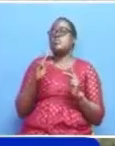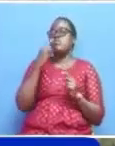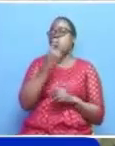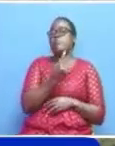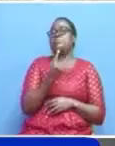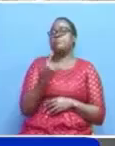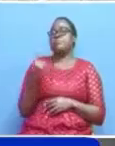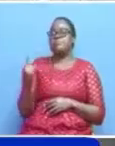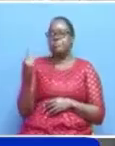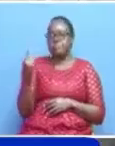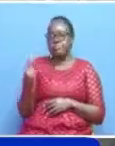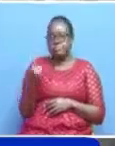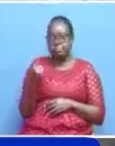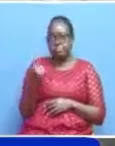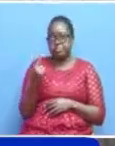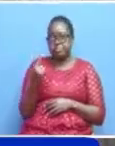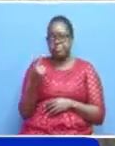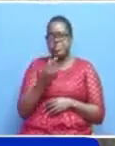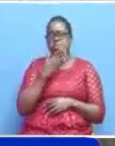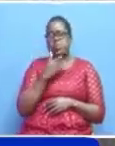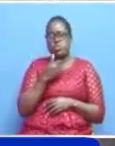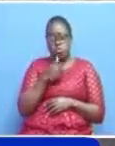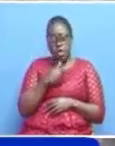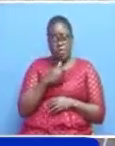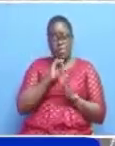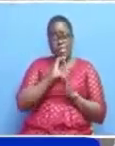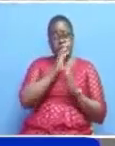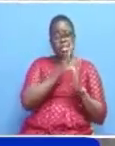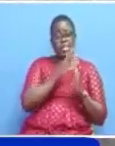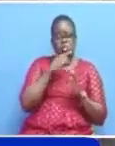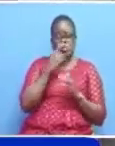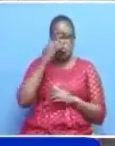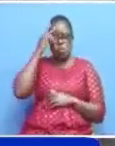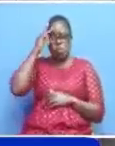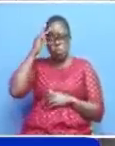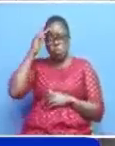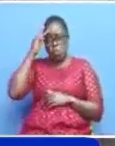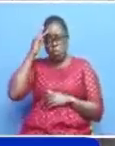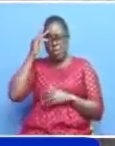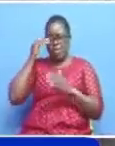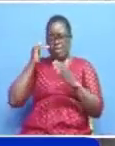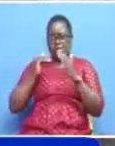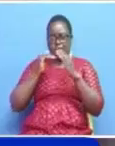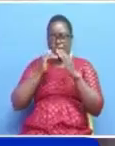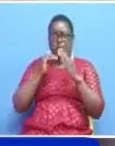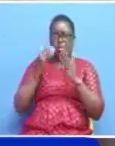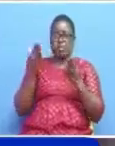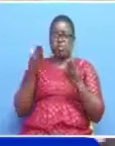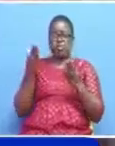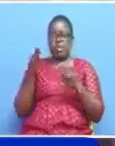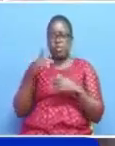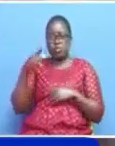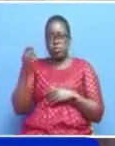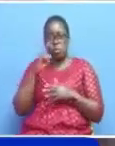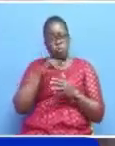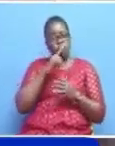everybody. Na tunataka tuwe na viongozi ambao wanajua the limit of where to go, what